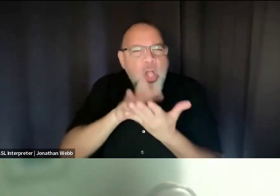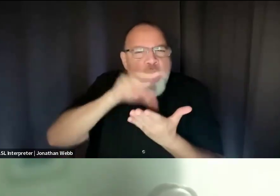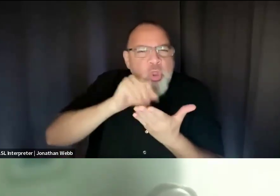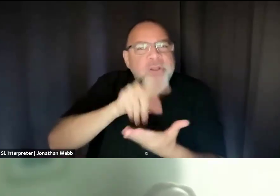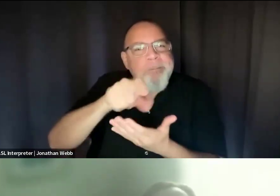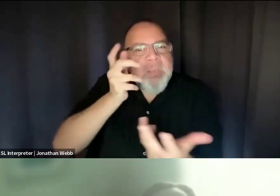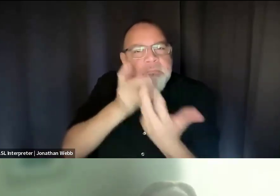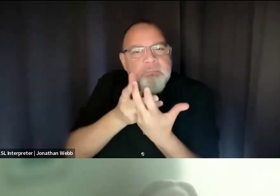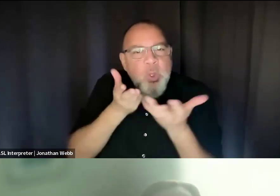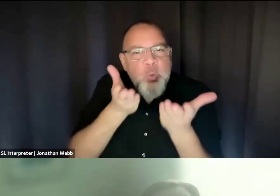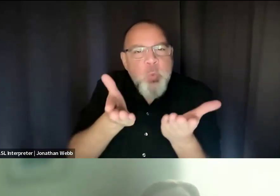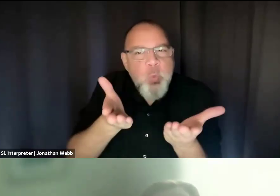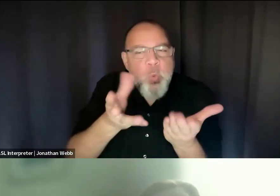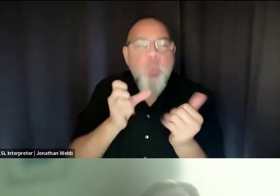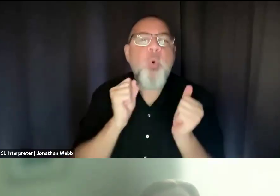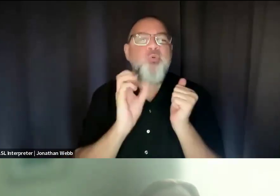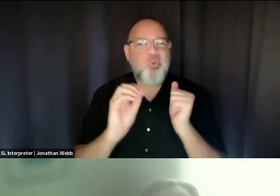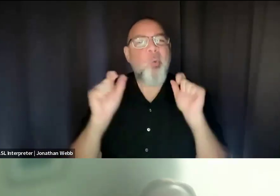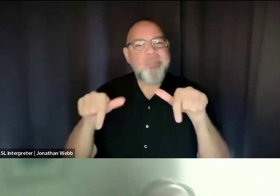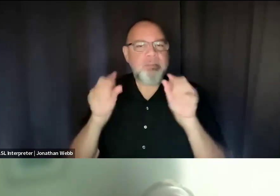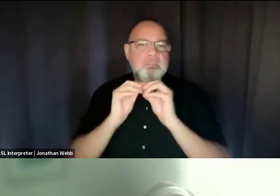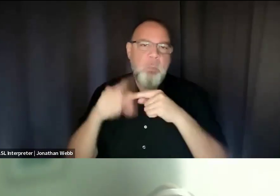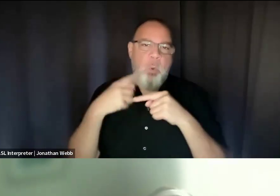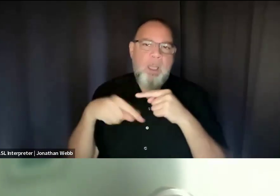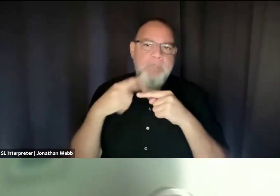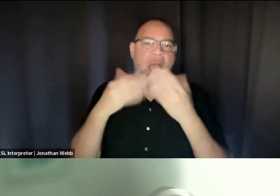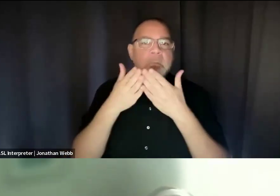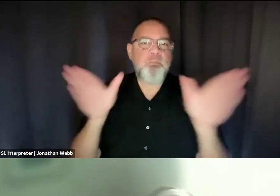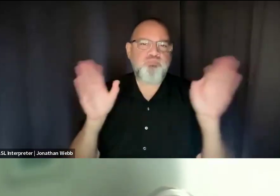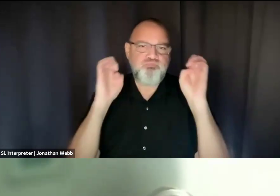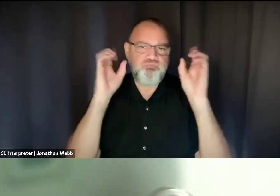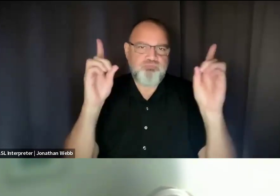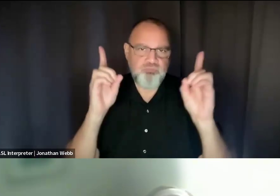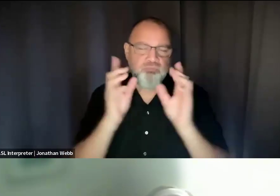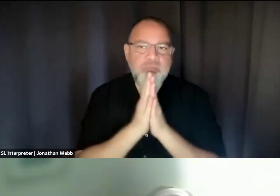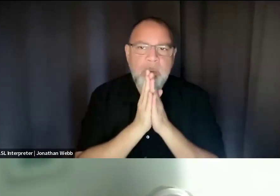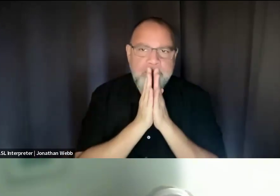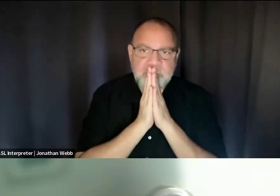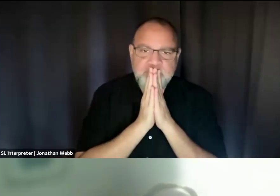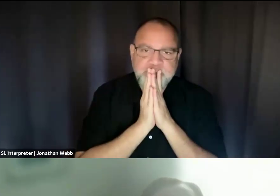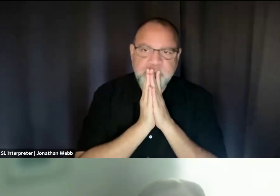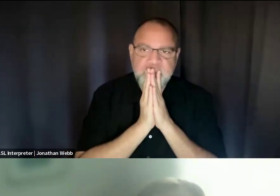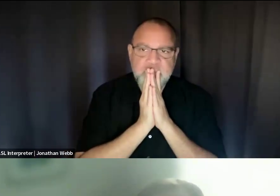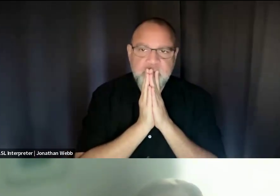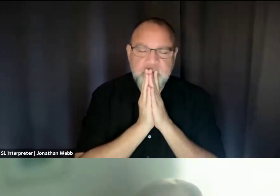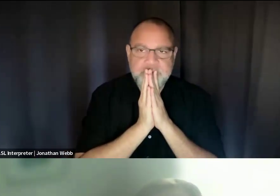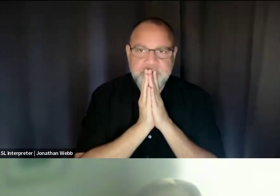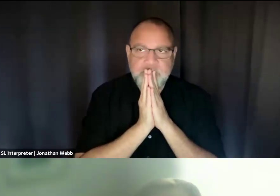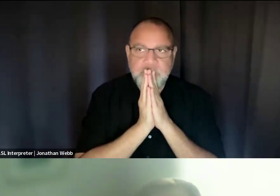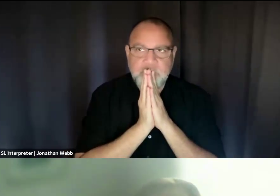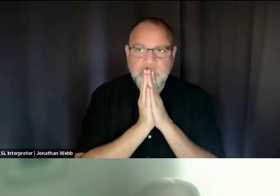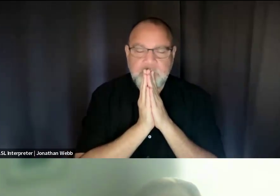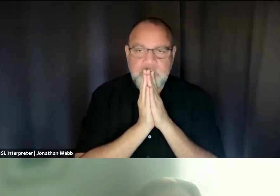like broader like education, right? Um, there are a lot of